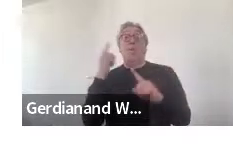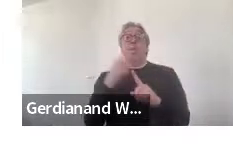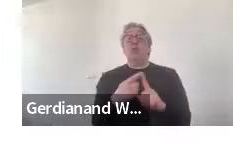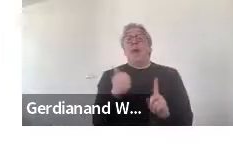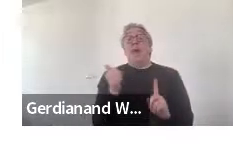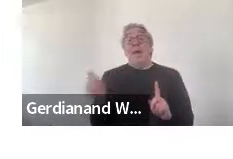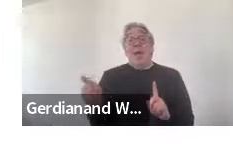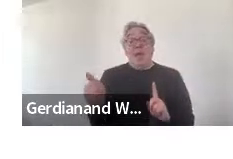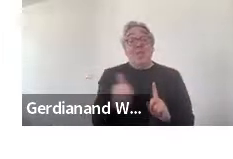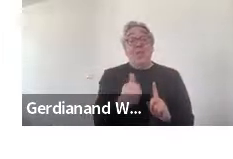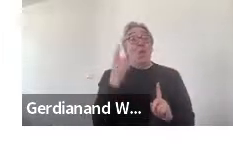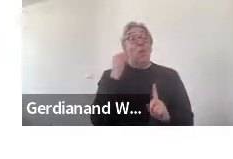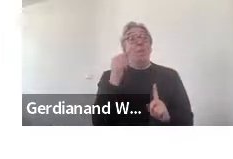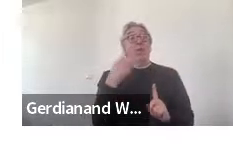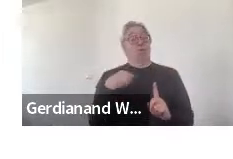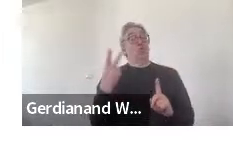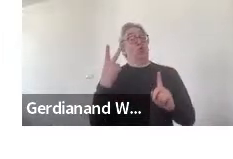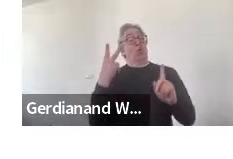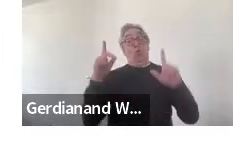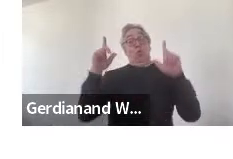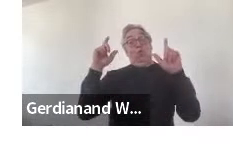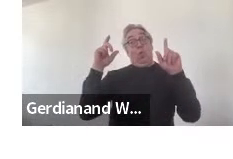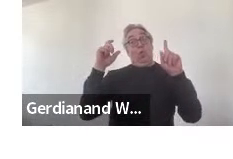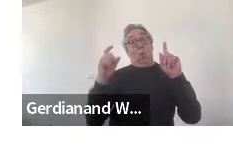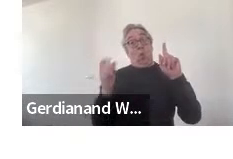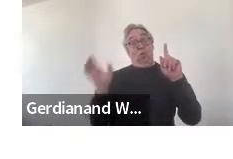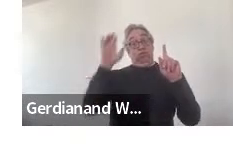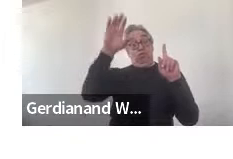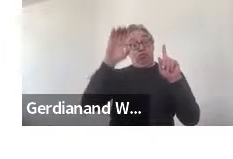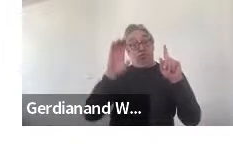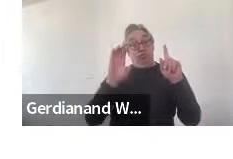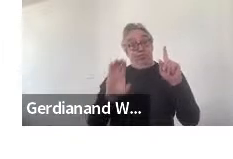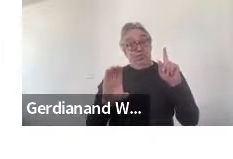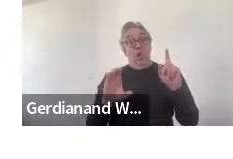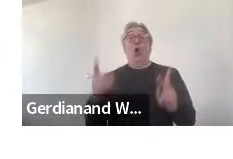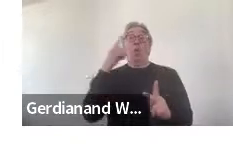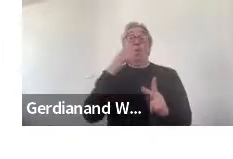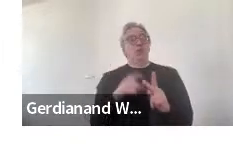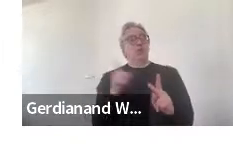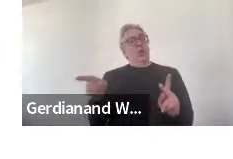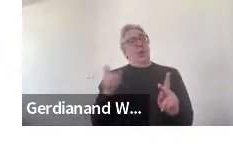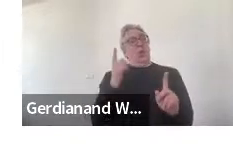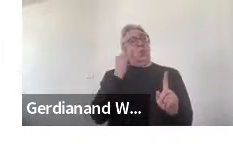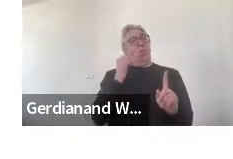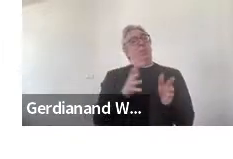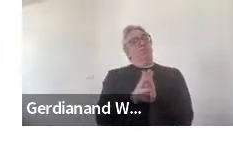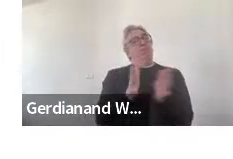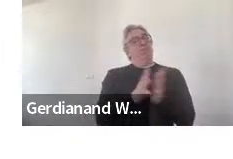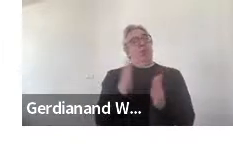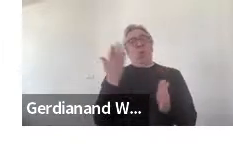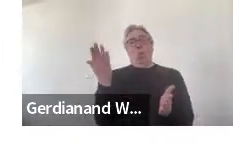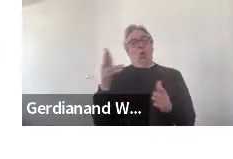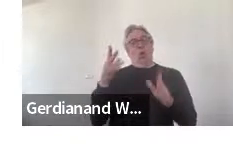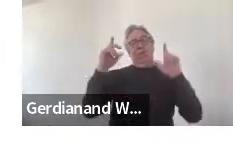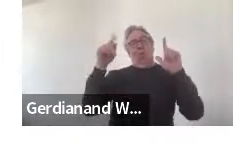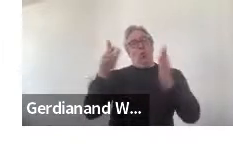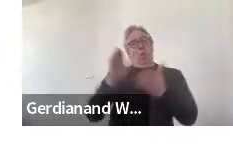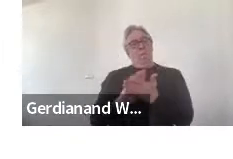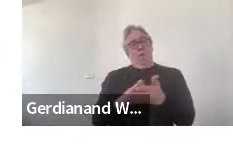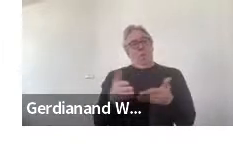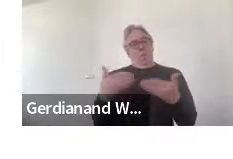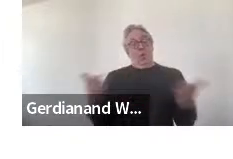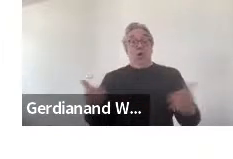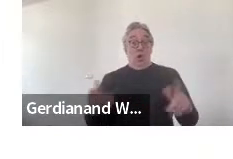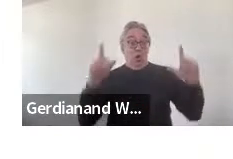took themselves and accompanying quotes. The exhibition and study were also launched